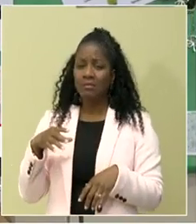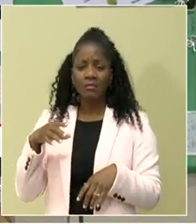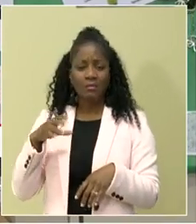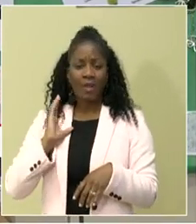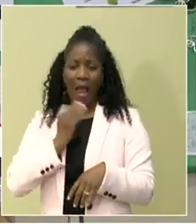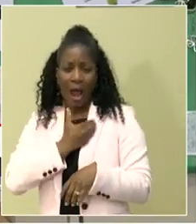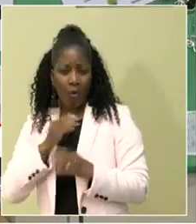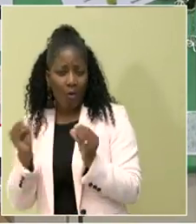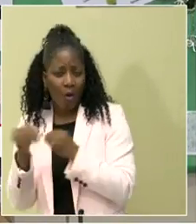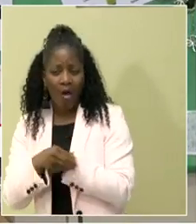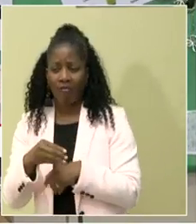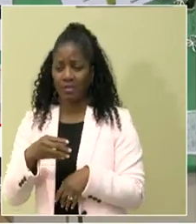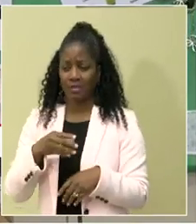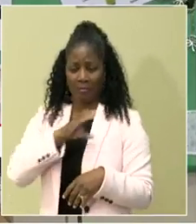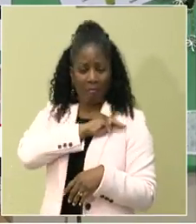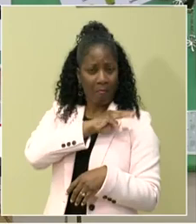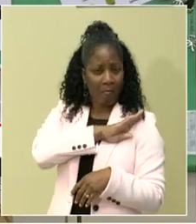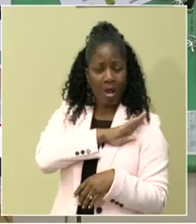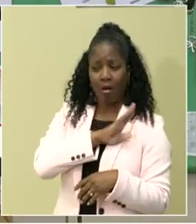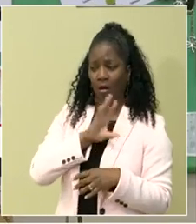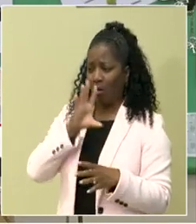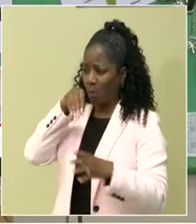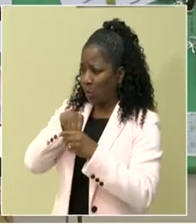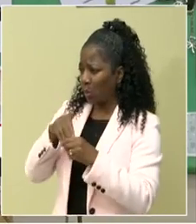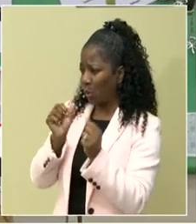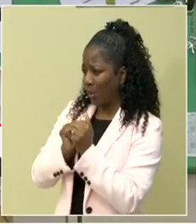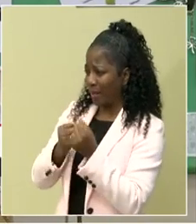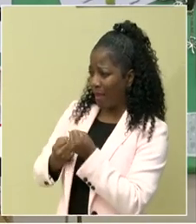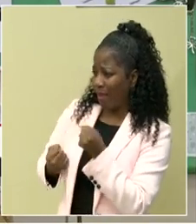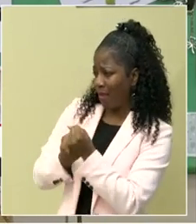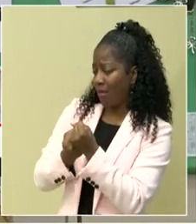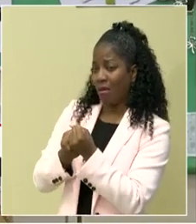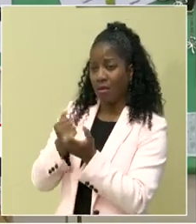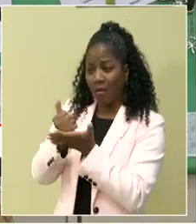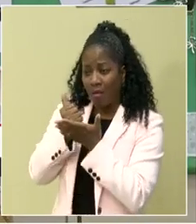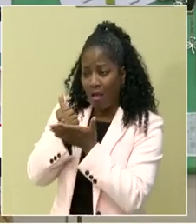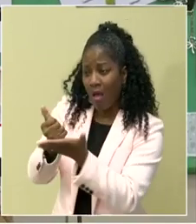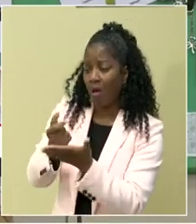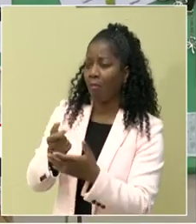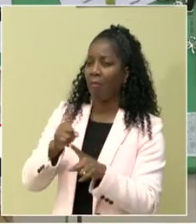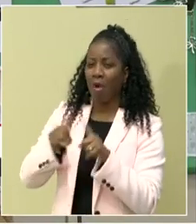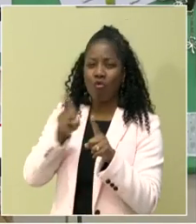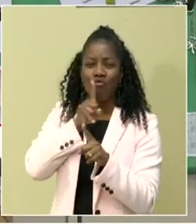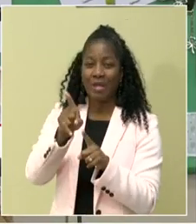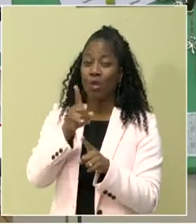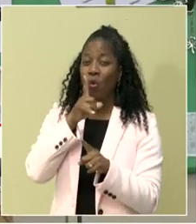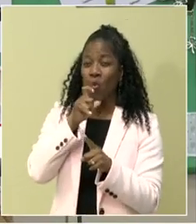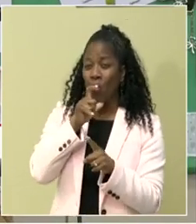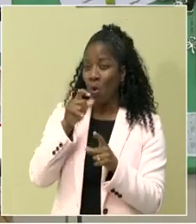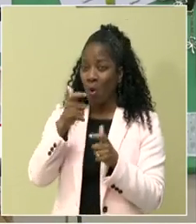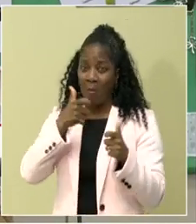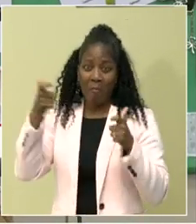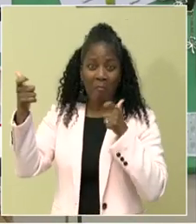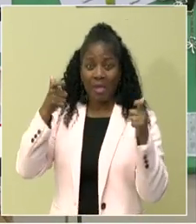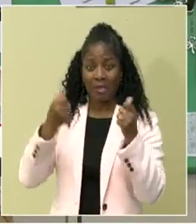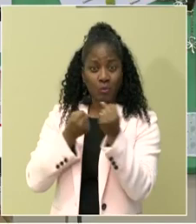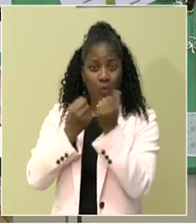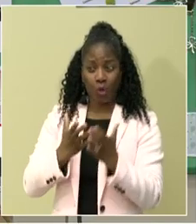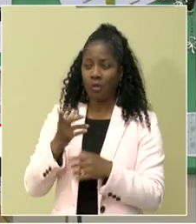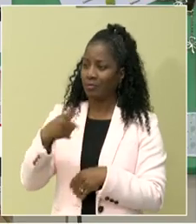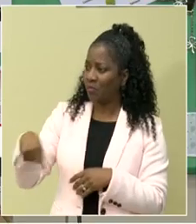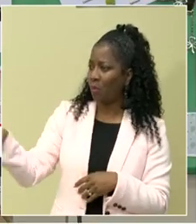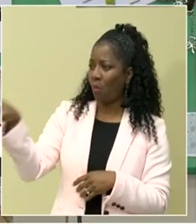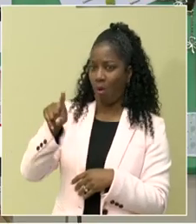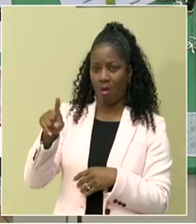through technology, but it was really you all who came together and said, we need to support each other. So now here we